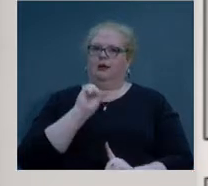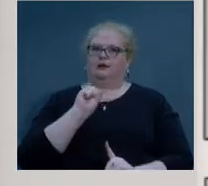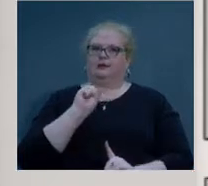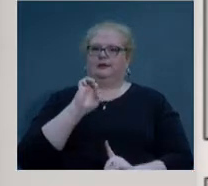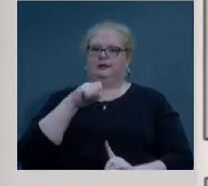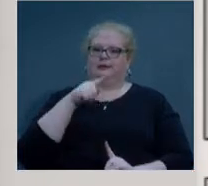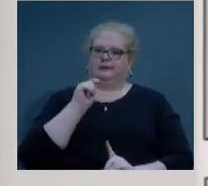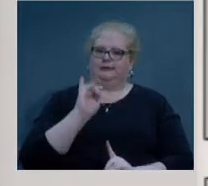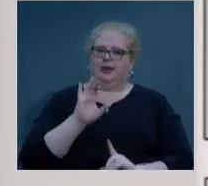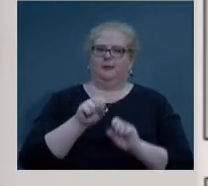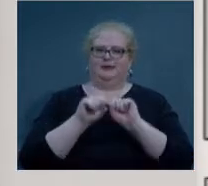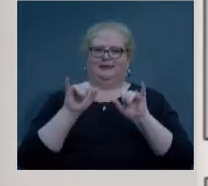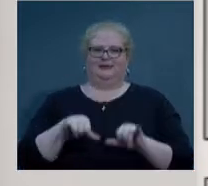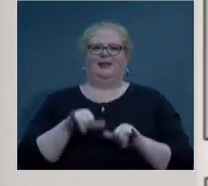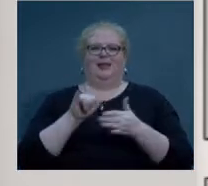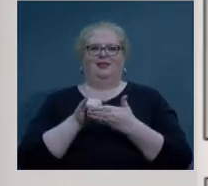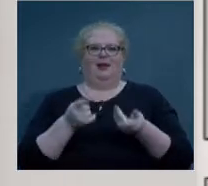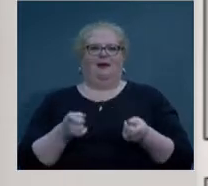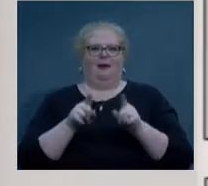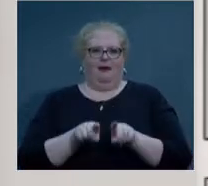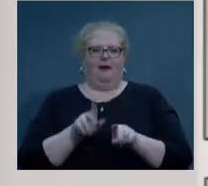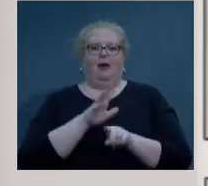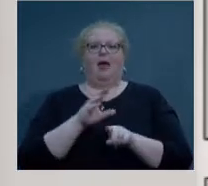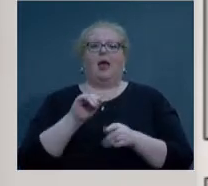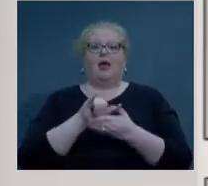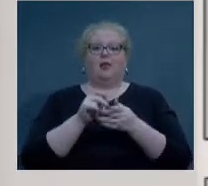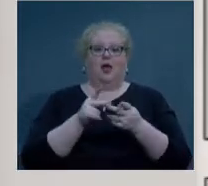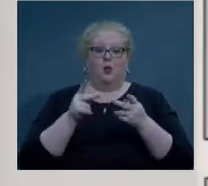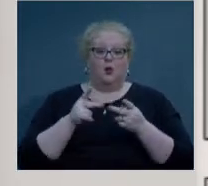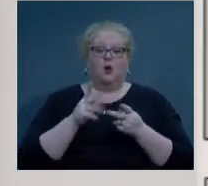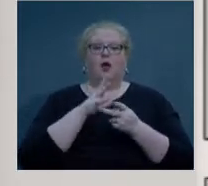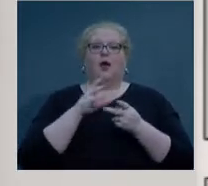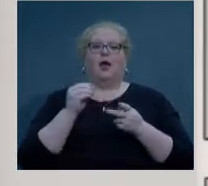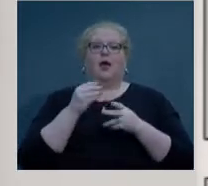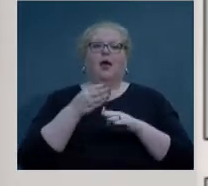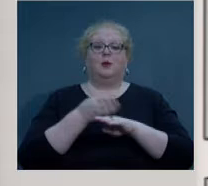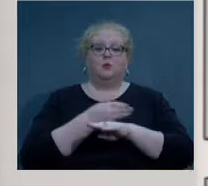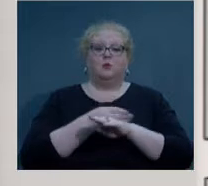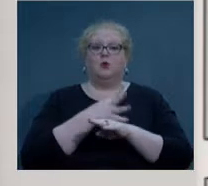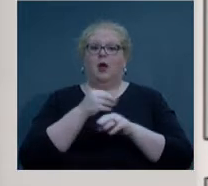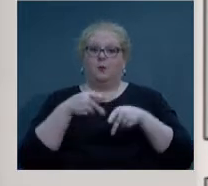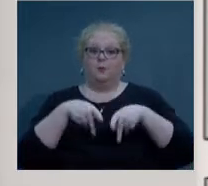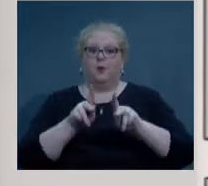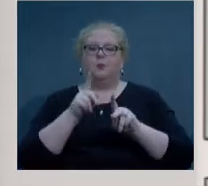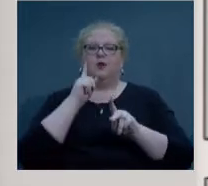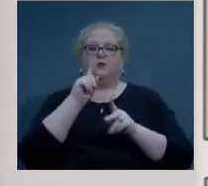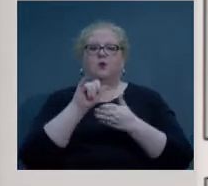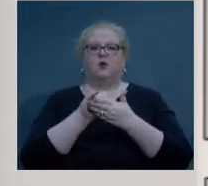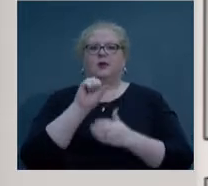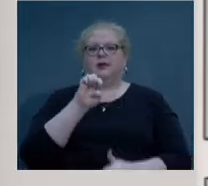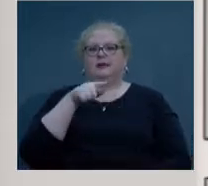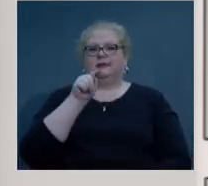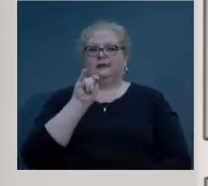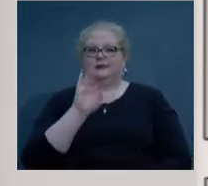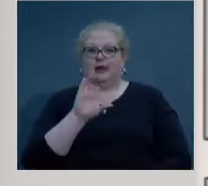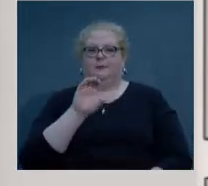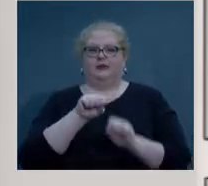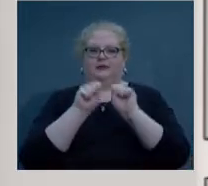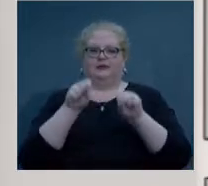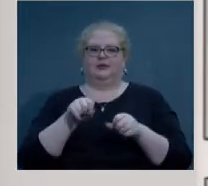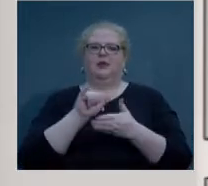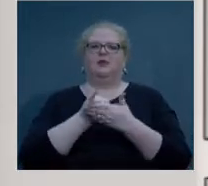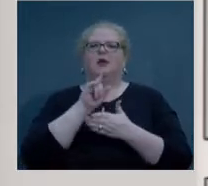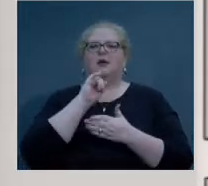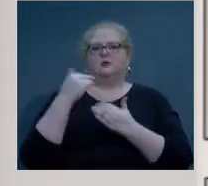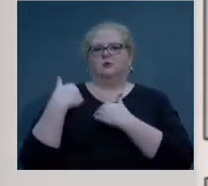That happens, the location of that and the approval of the permitting for septic systems falls to the Arkansas Department of